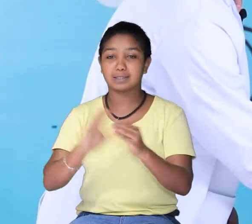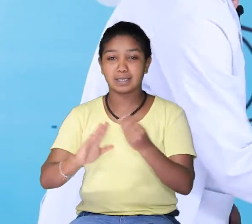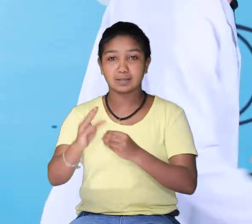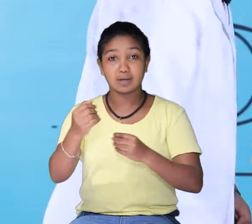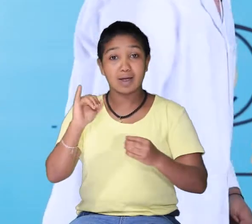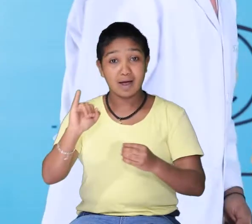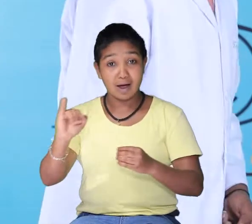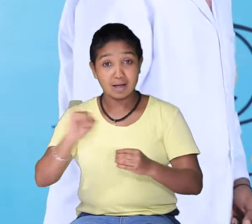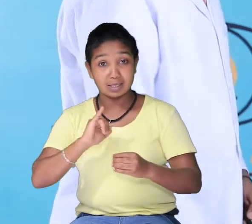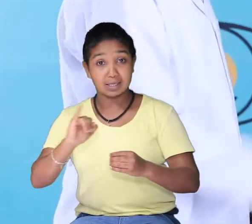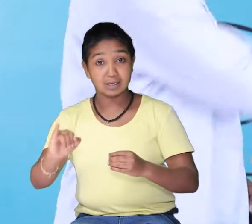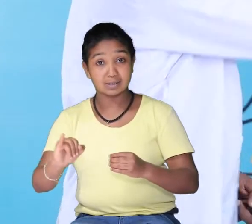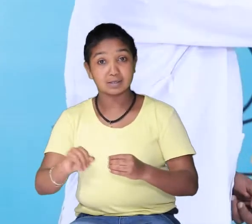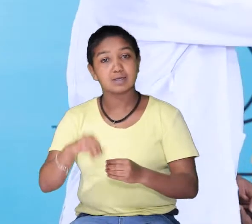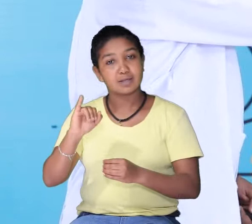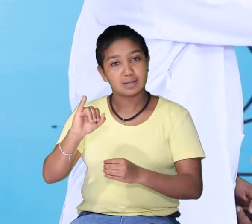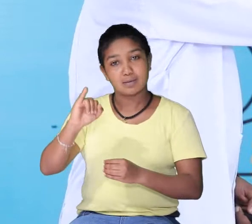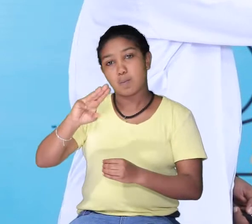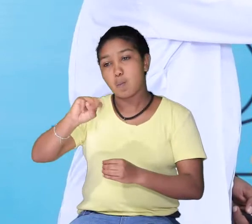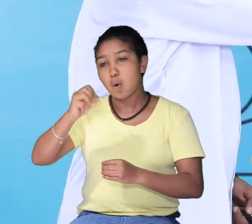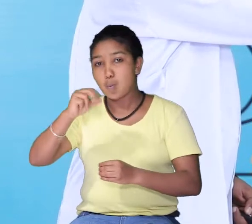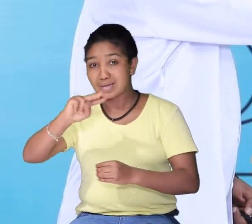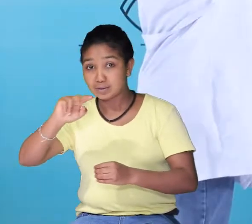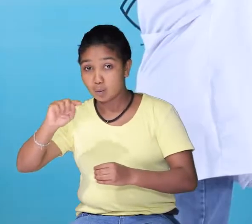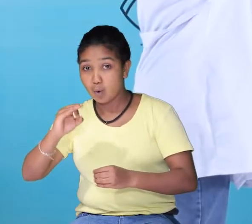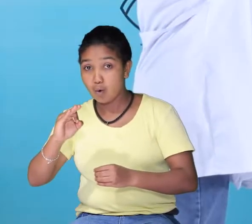where I is the moment of inertia.